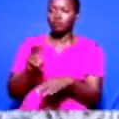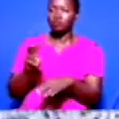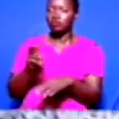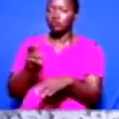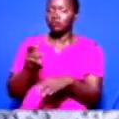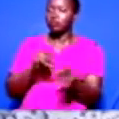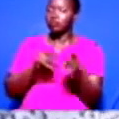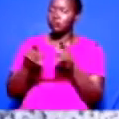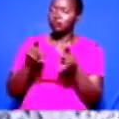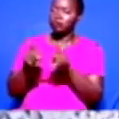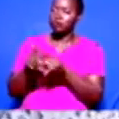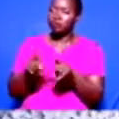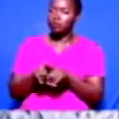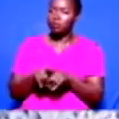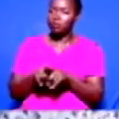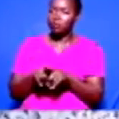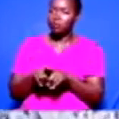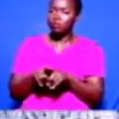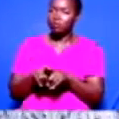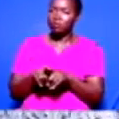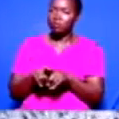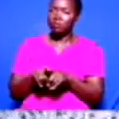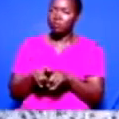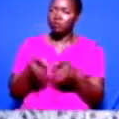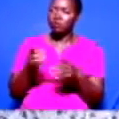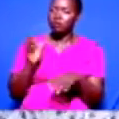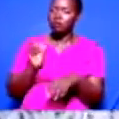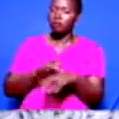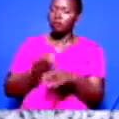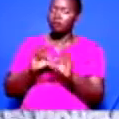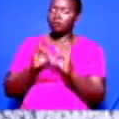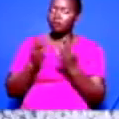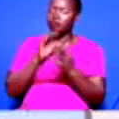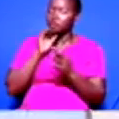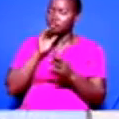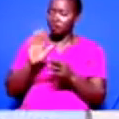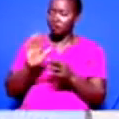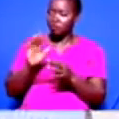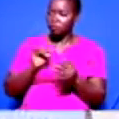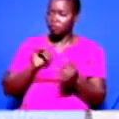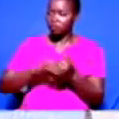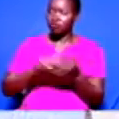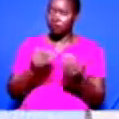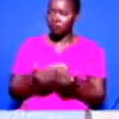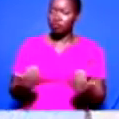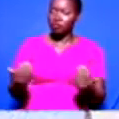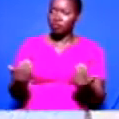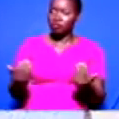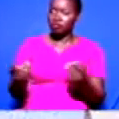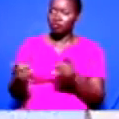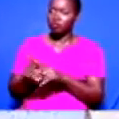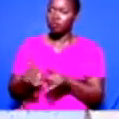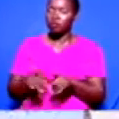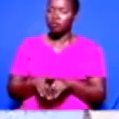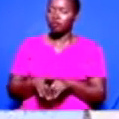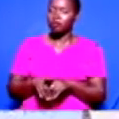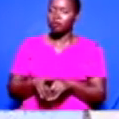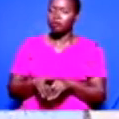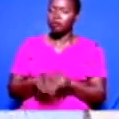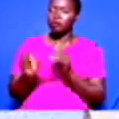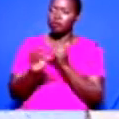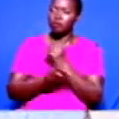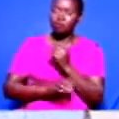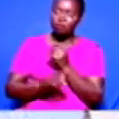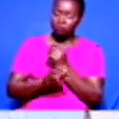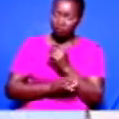you're also looking at how it affects his family, his wife and kids, and also how our country,